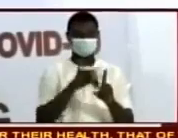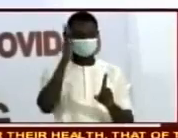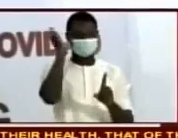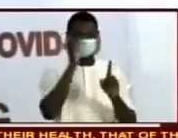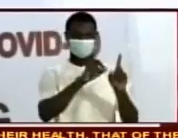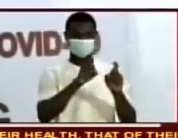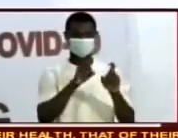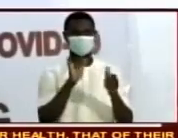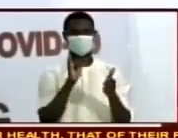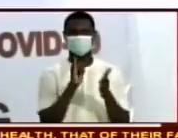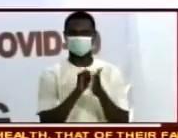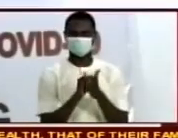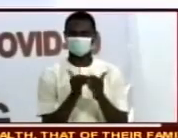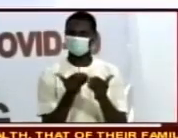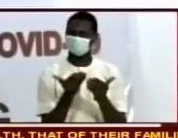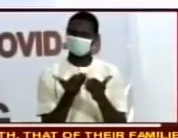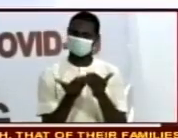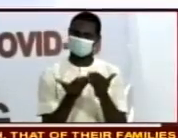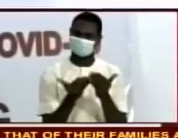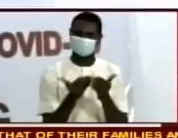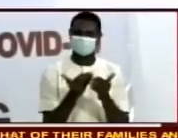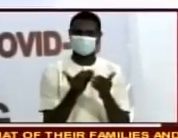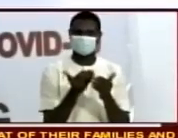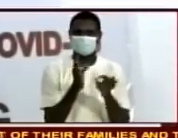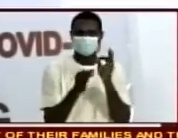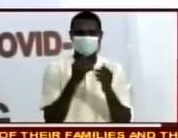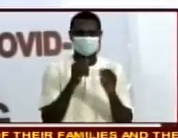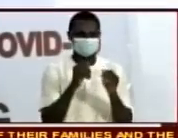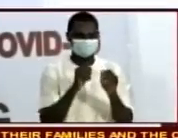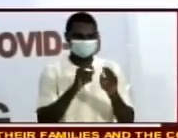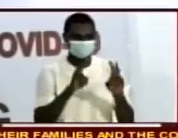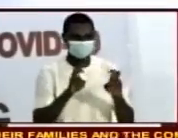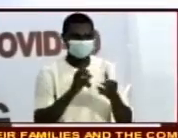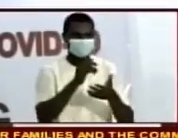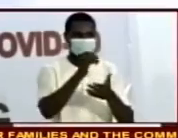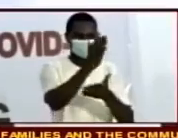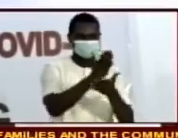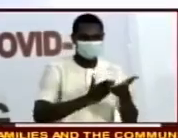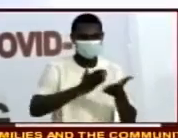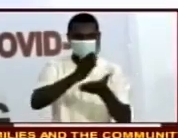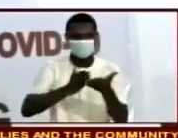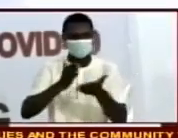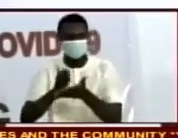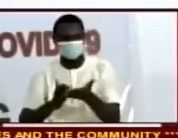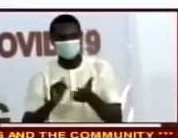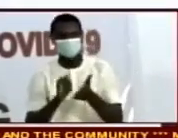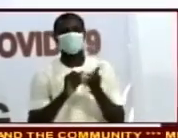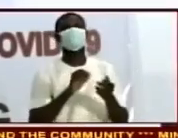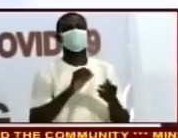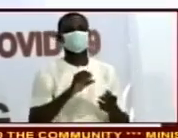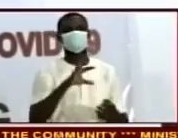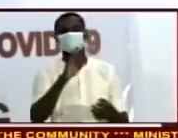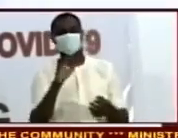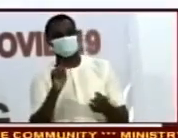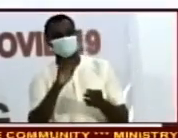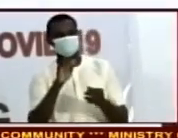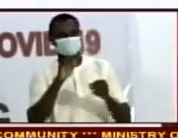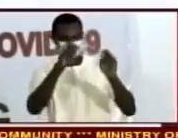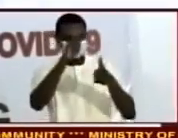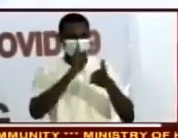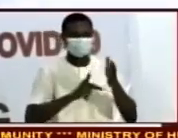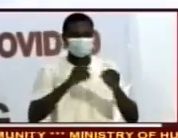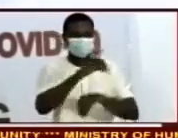simplistic to divide that over 90 days and arrive at an average per day, because we're scaling. So we'll start from